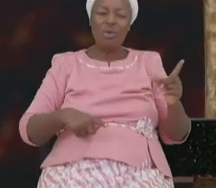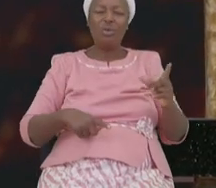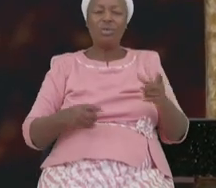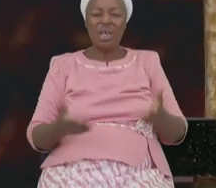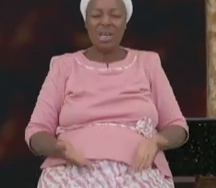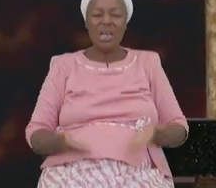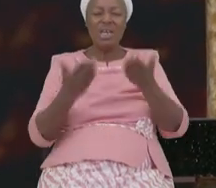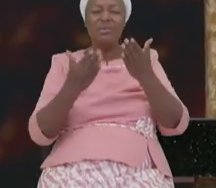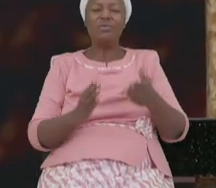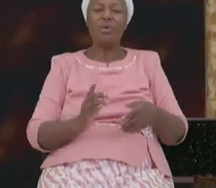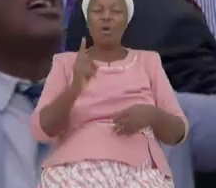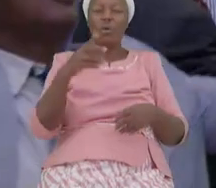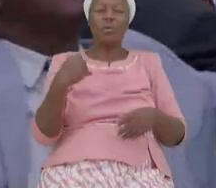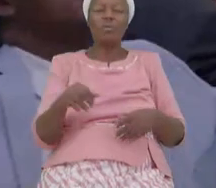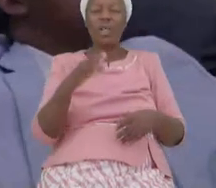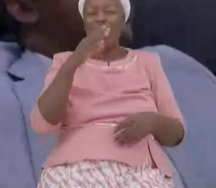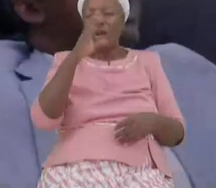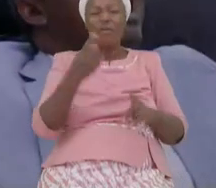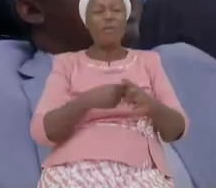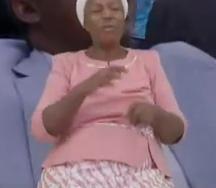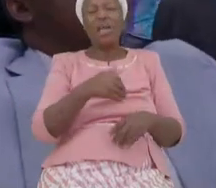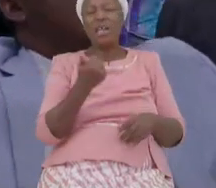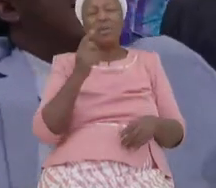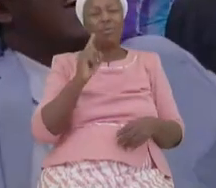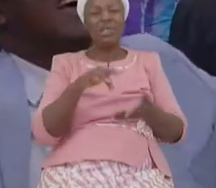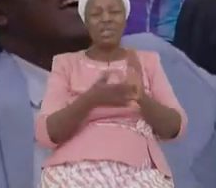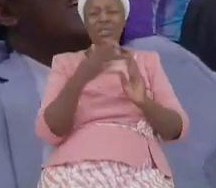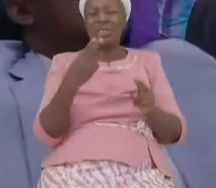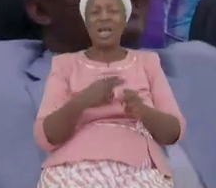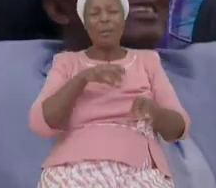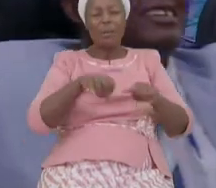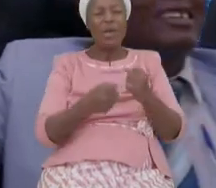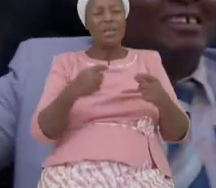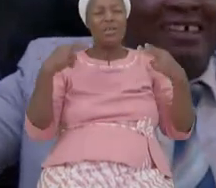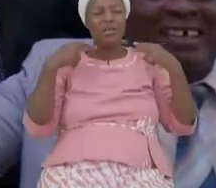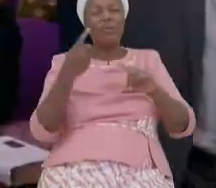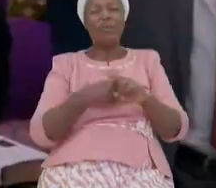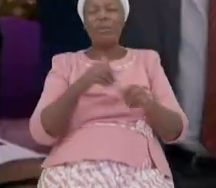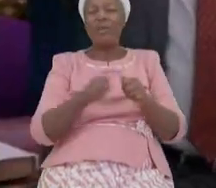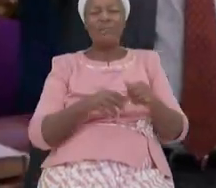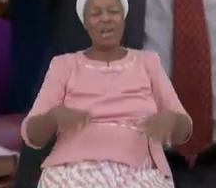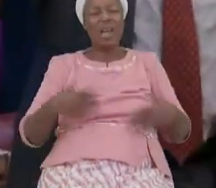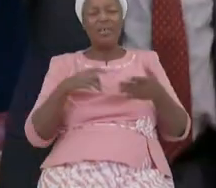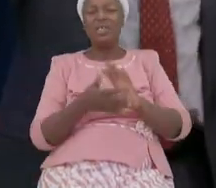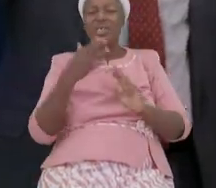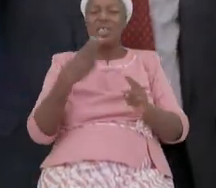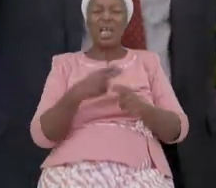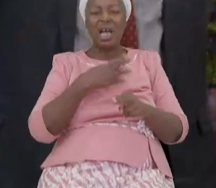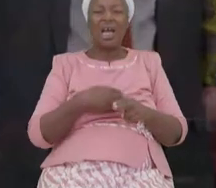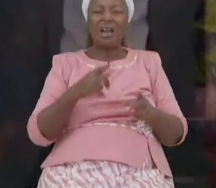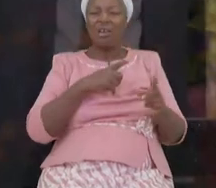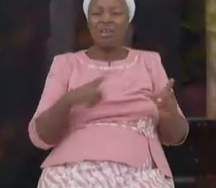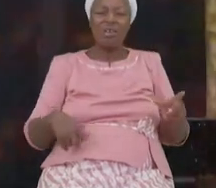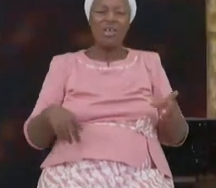the curse from everyone. Break the yoke from every life. And Lord, you are